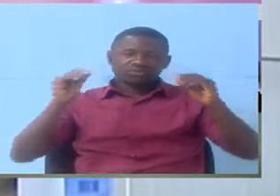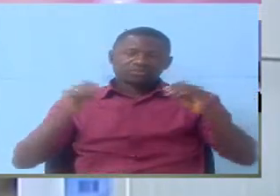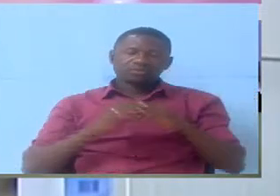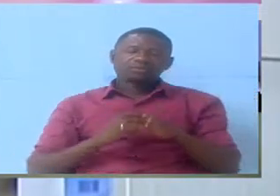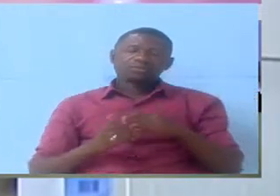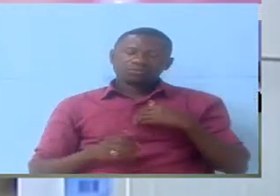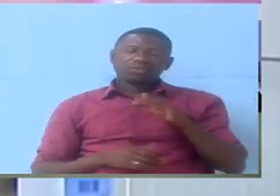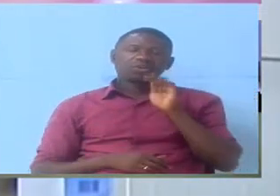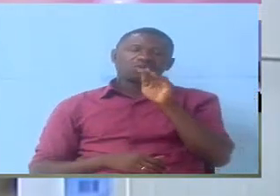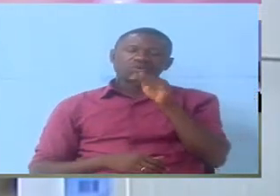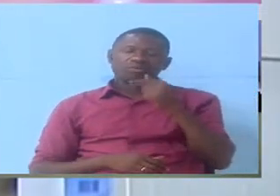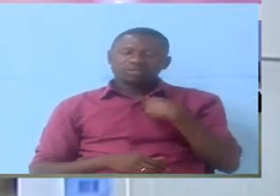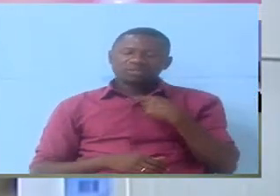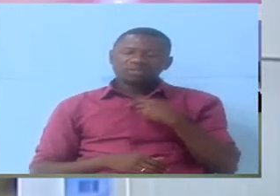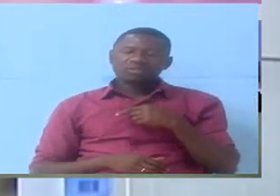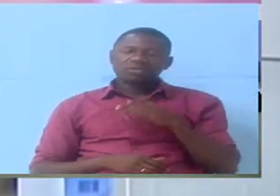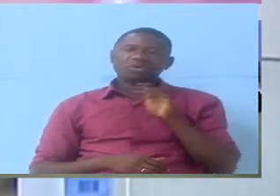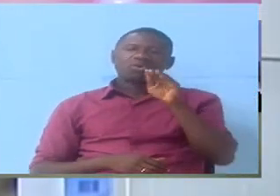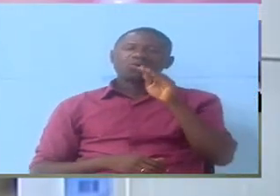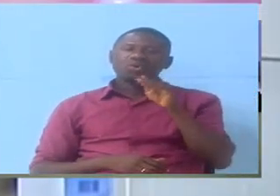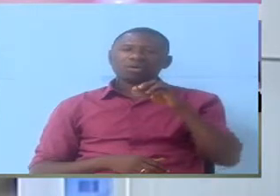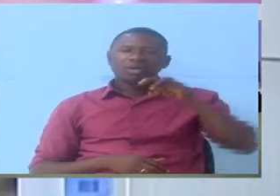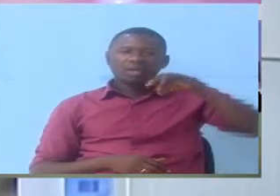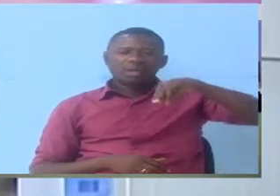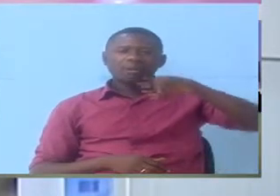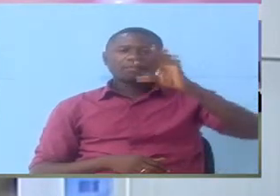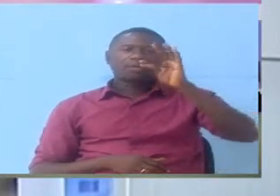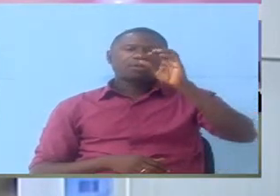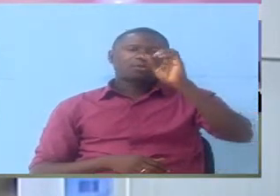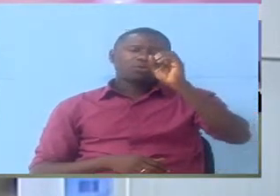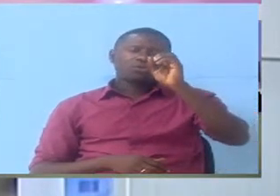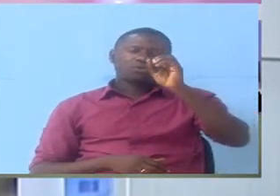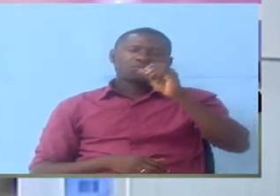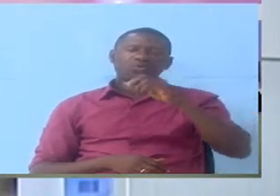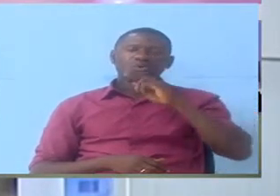that is the motor traffic officer, to